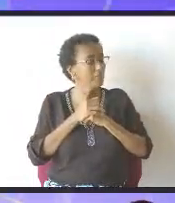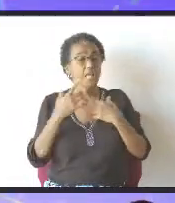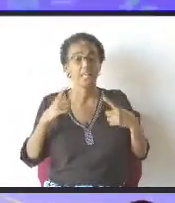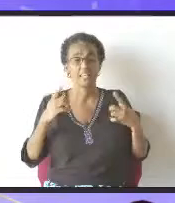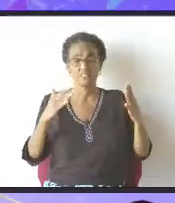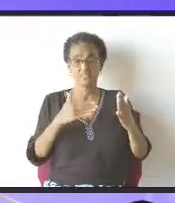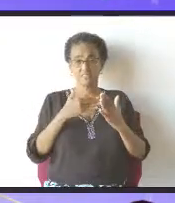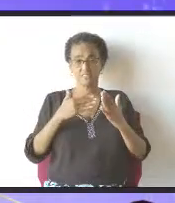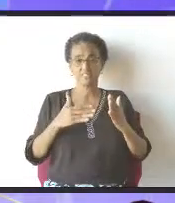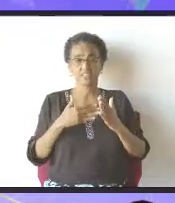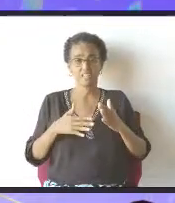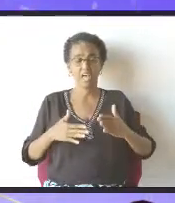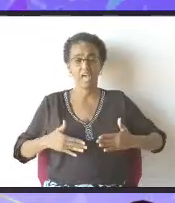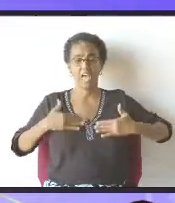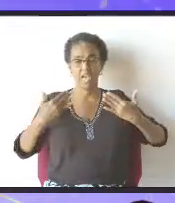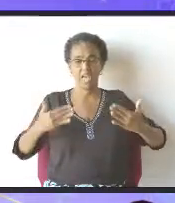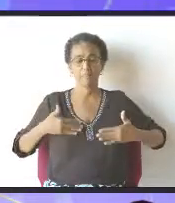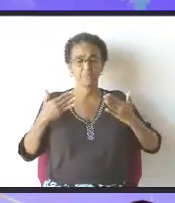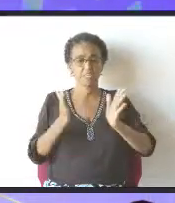happy anniversary to these.